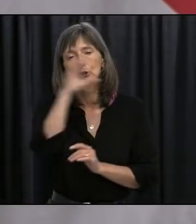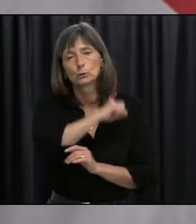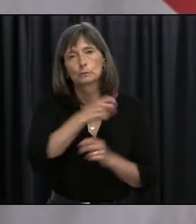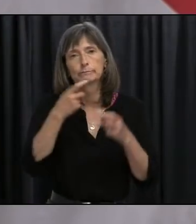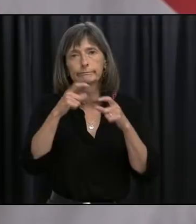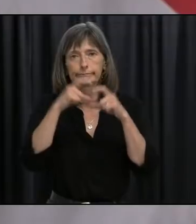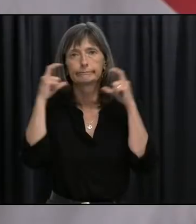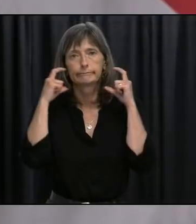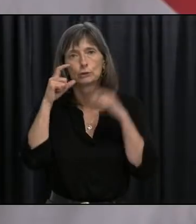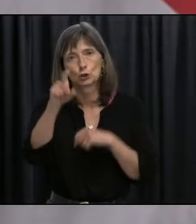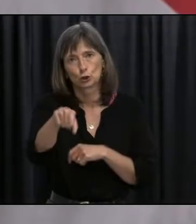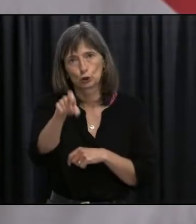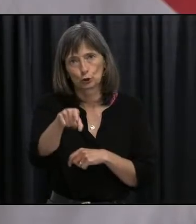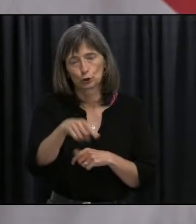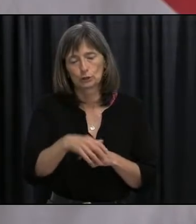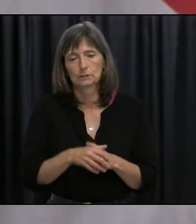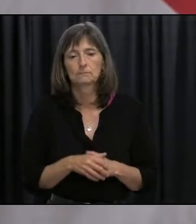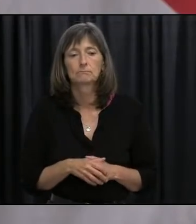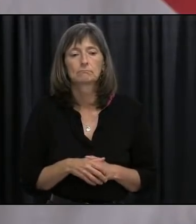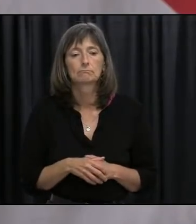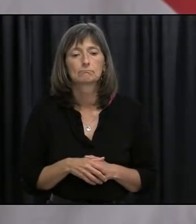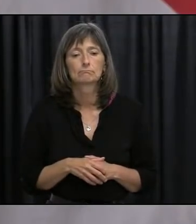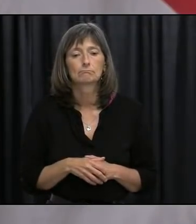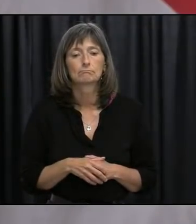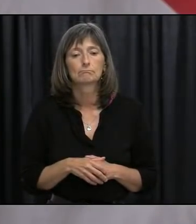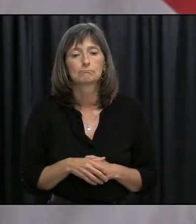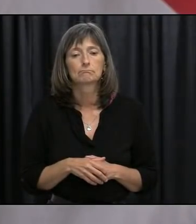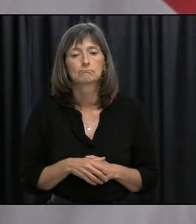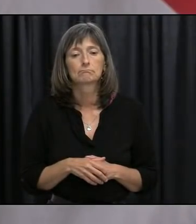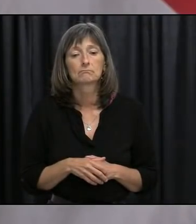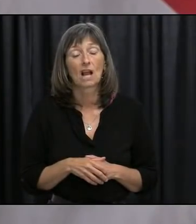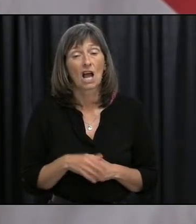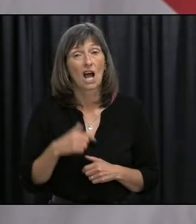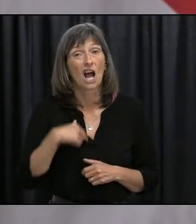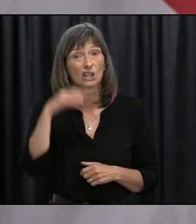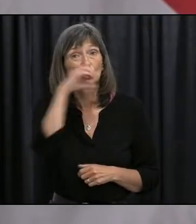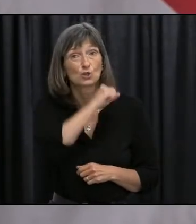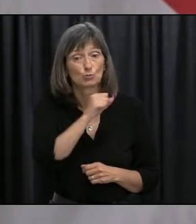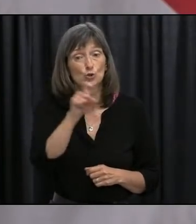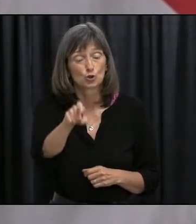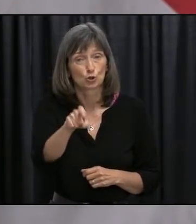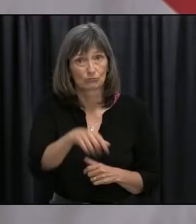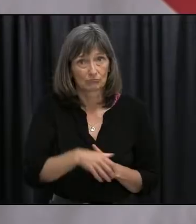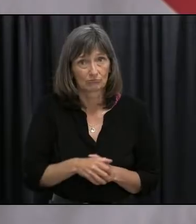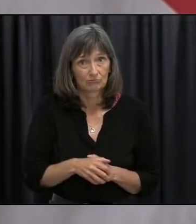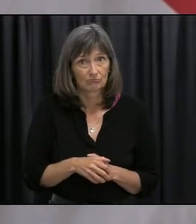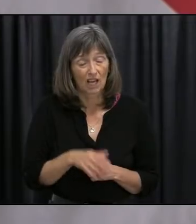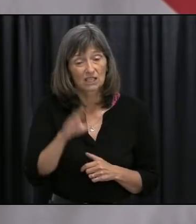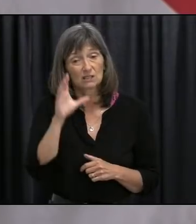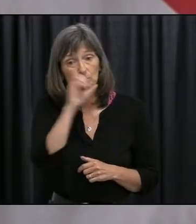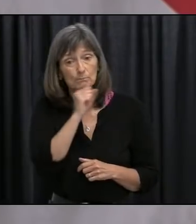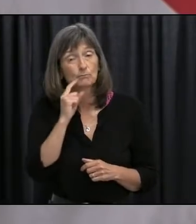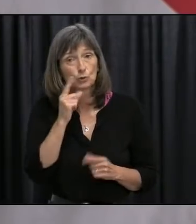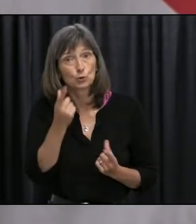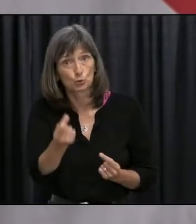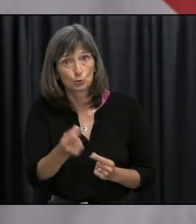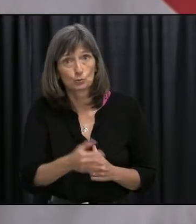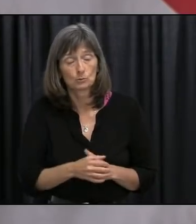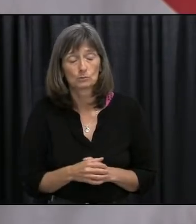a mask. I expect that people would do that, and realizing